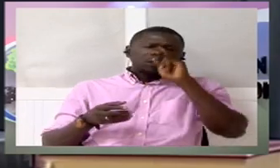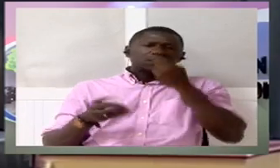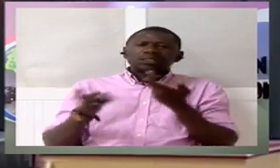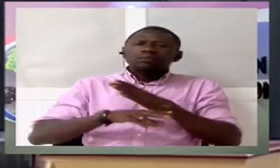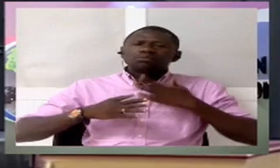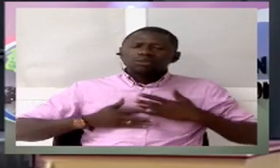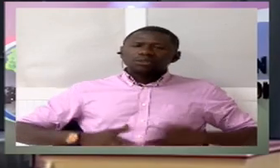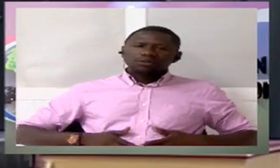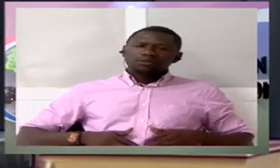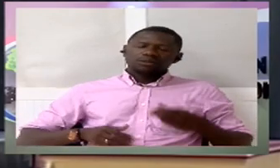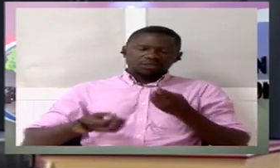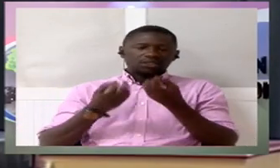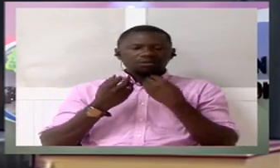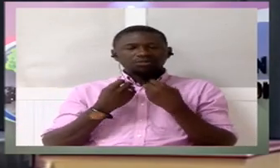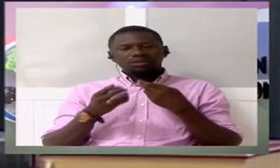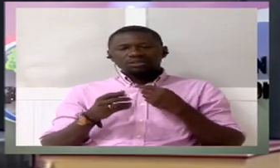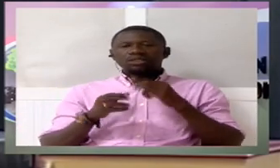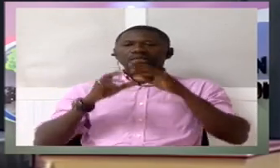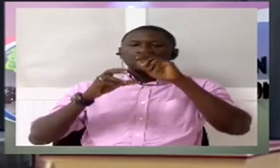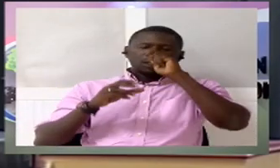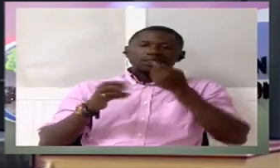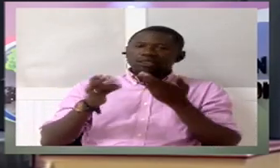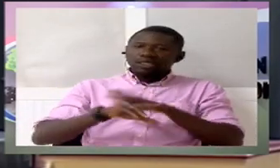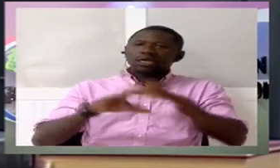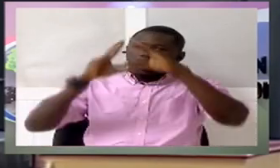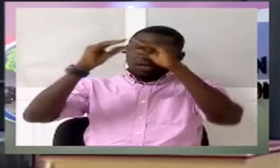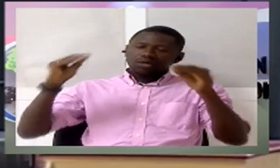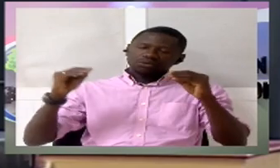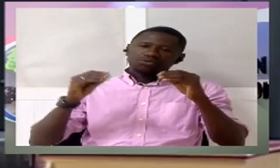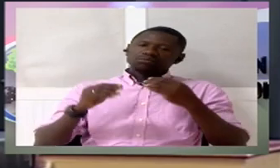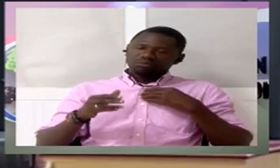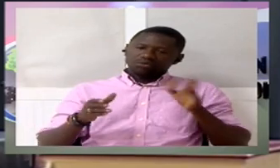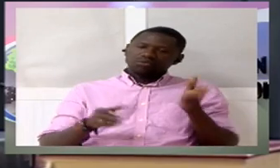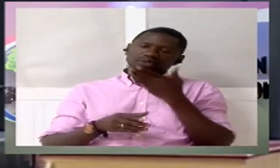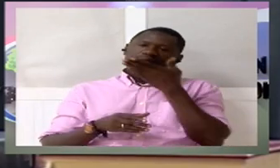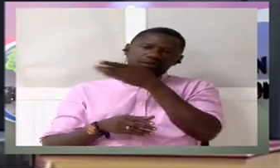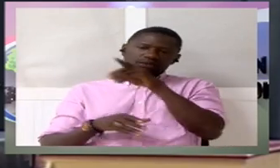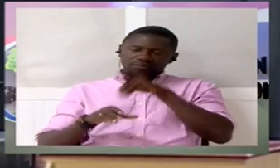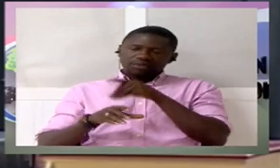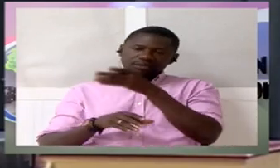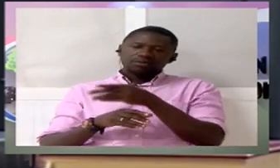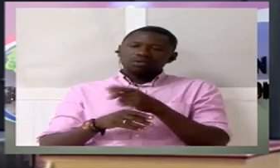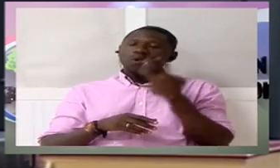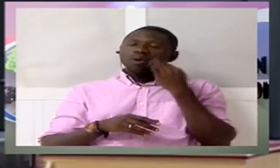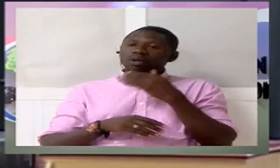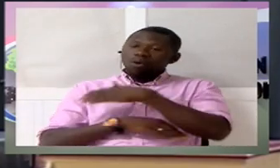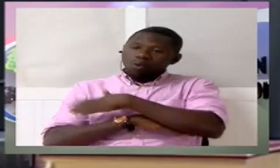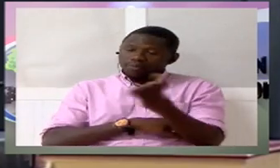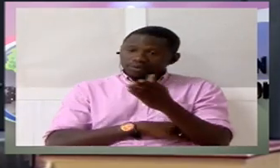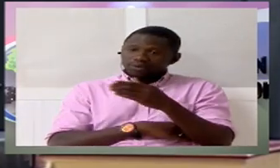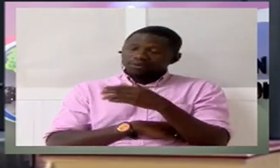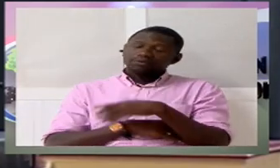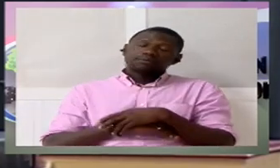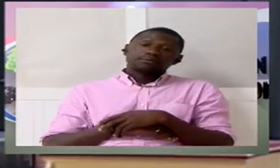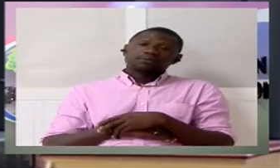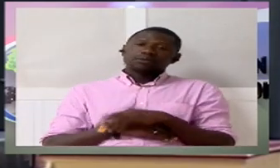Ko abe mortuary to. They said it's in the mortuary. Tata mortuary to. I went to the mortuary. Biri bunda ele. When they opened the door, nga do